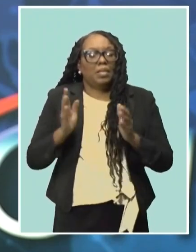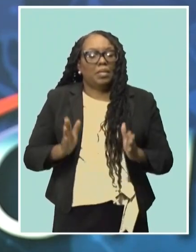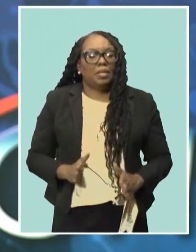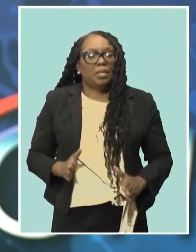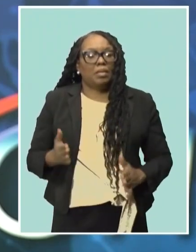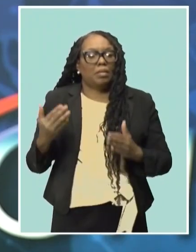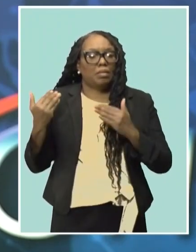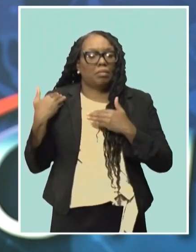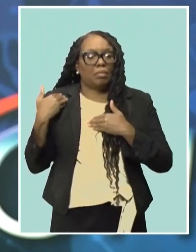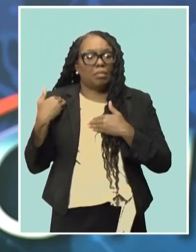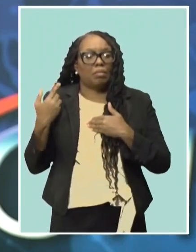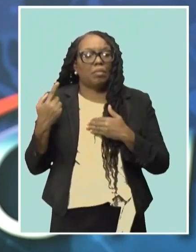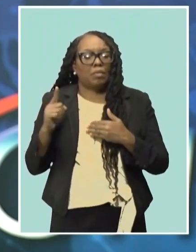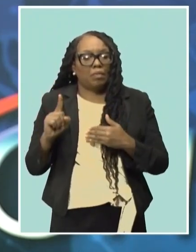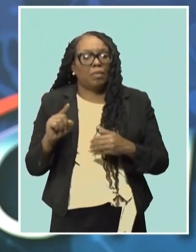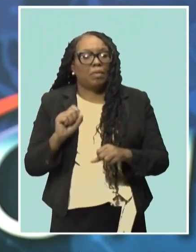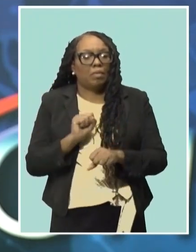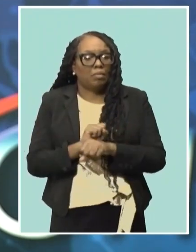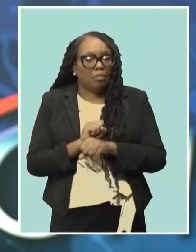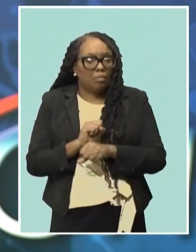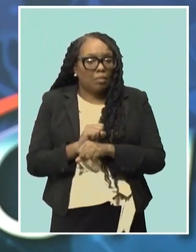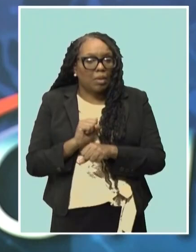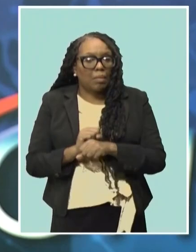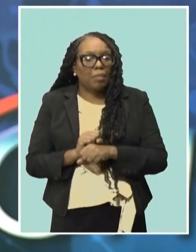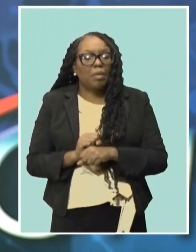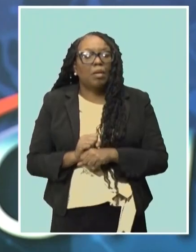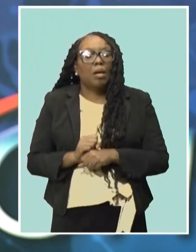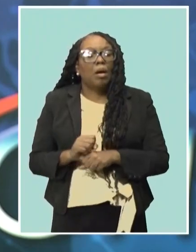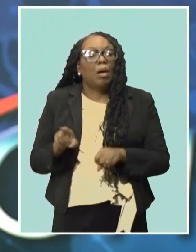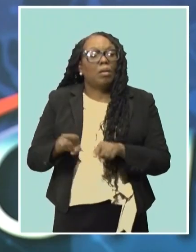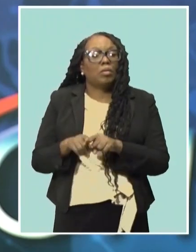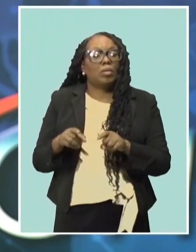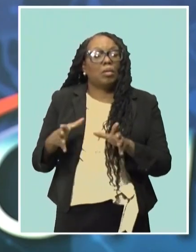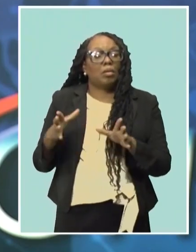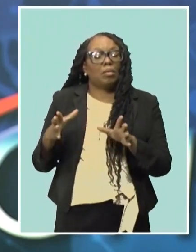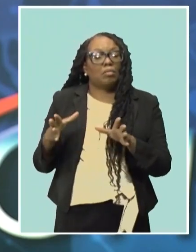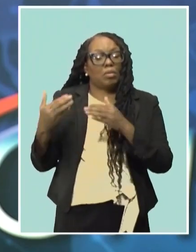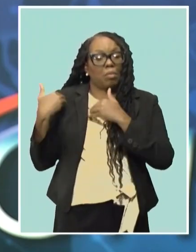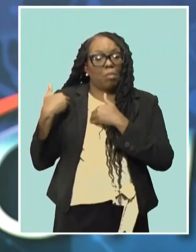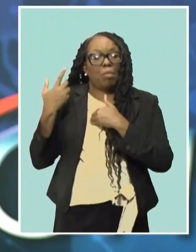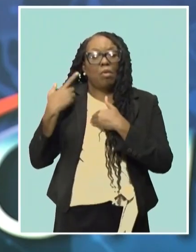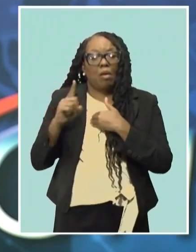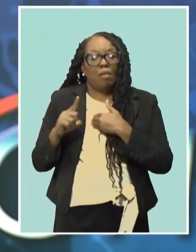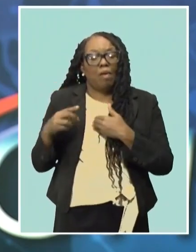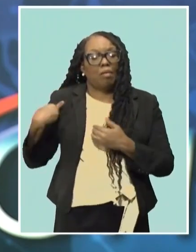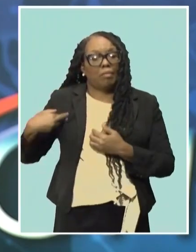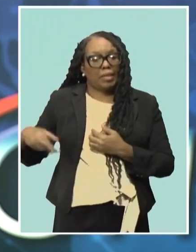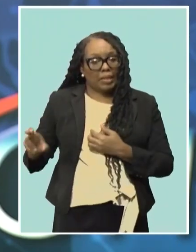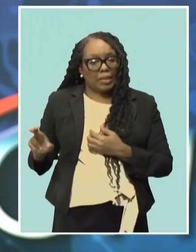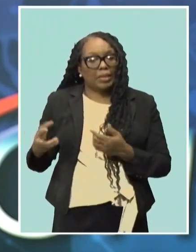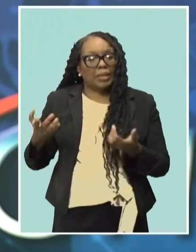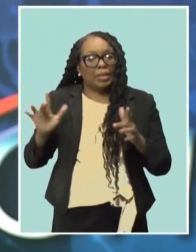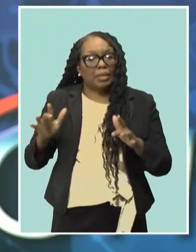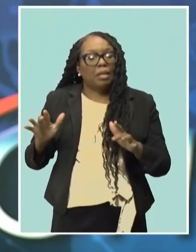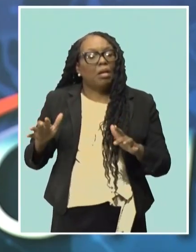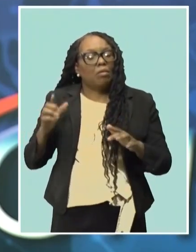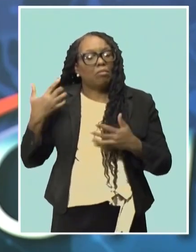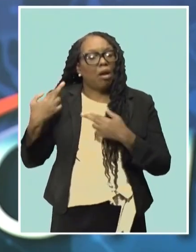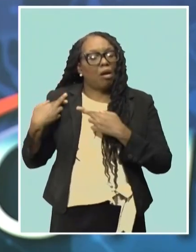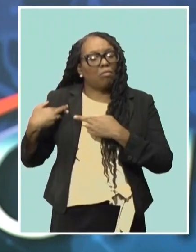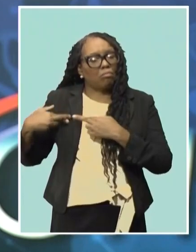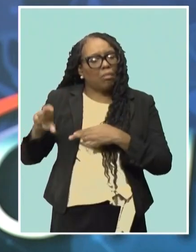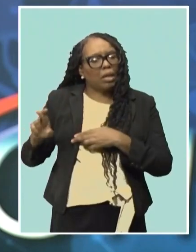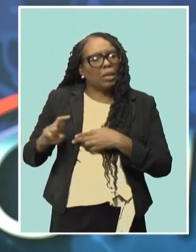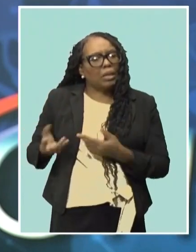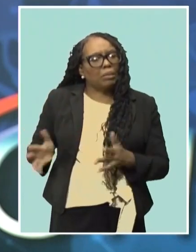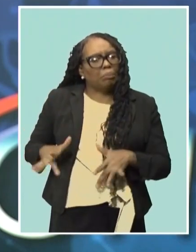affairs, was on hand for the celebrations. He believes consideration for others is one of the teachings of the Islamic faith that even